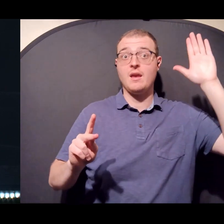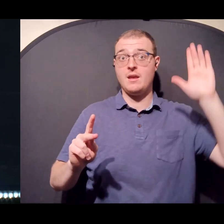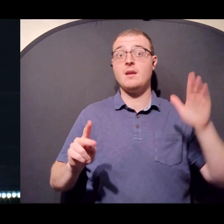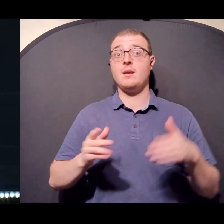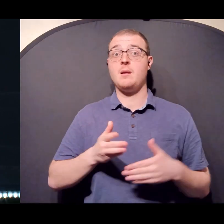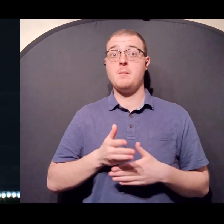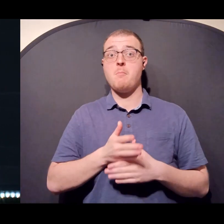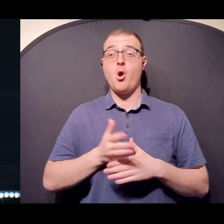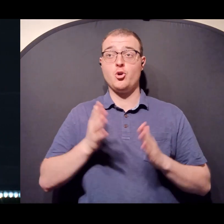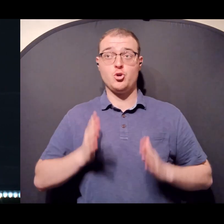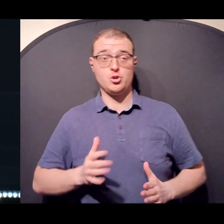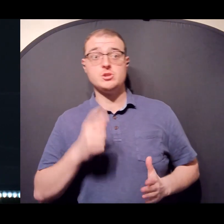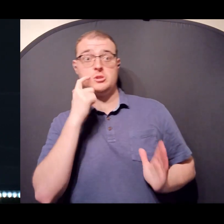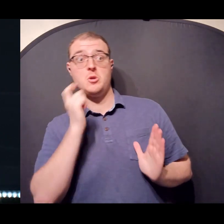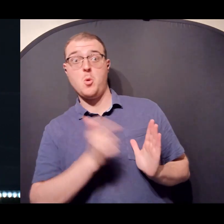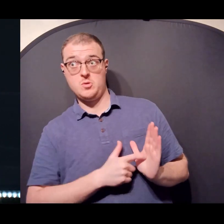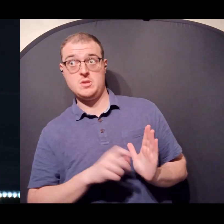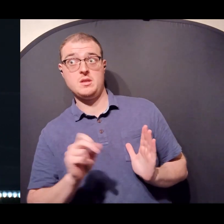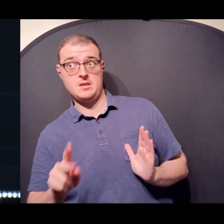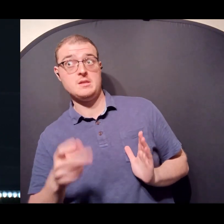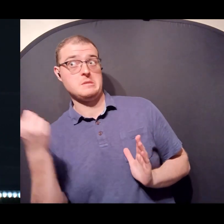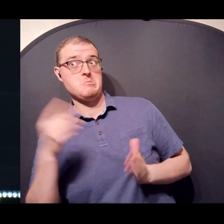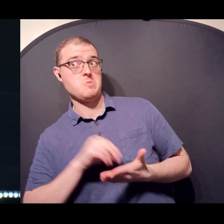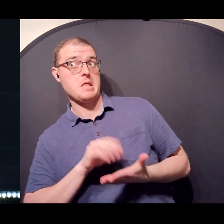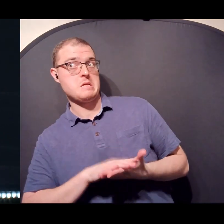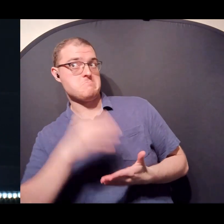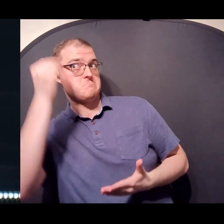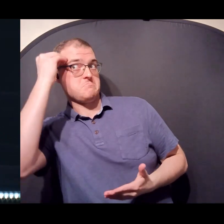Okay, just take note, take note.